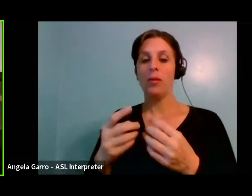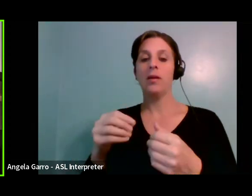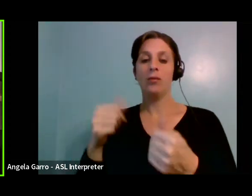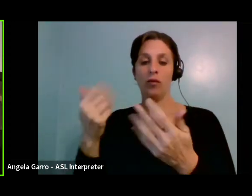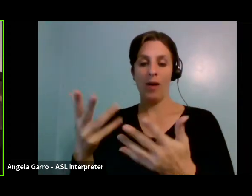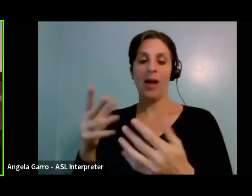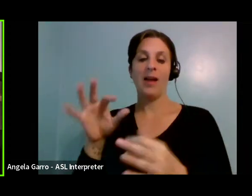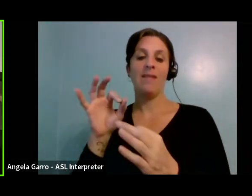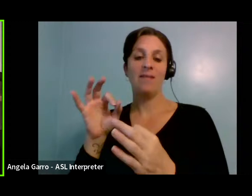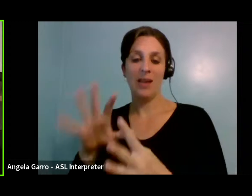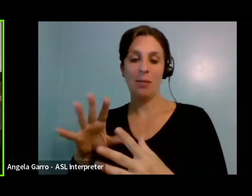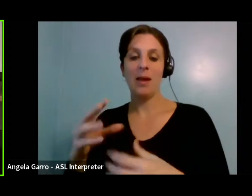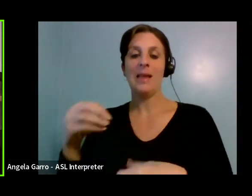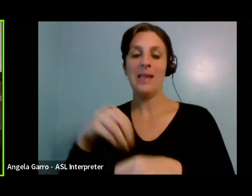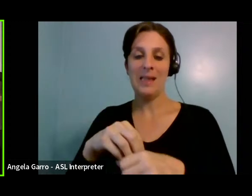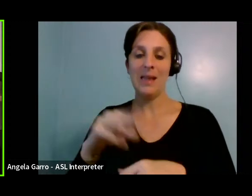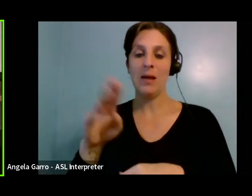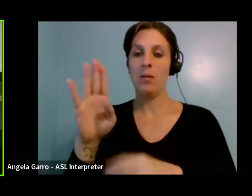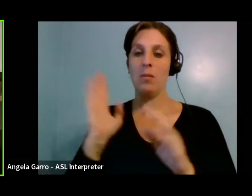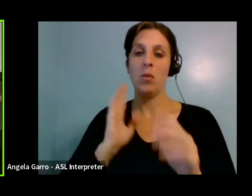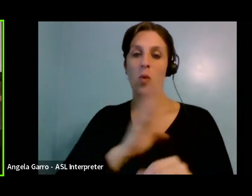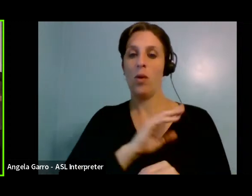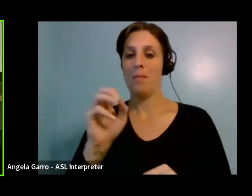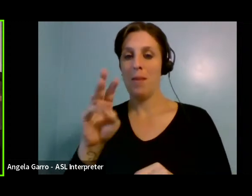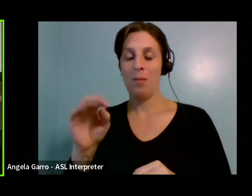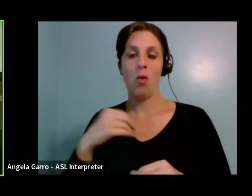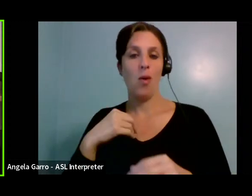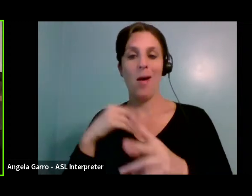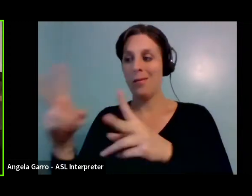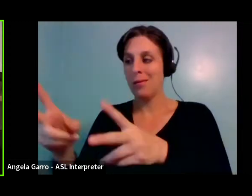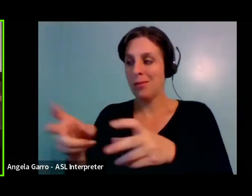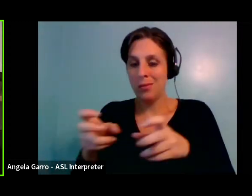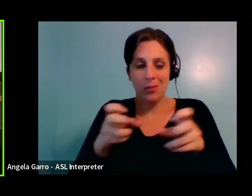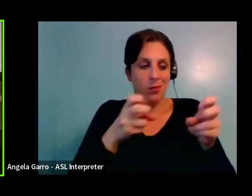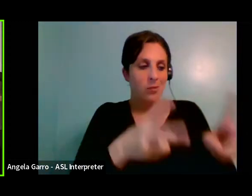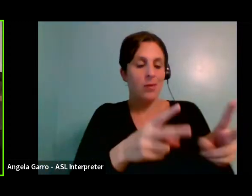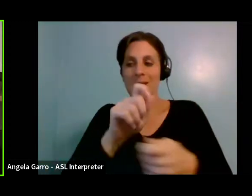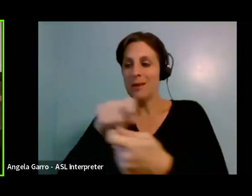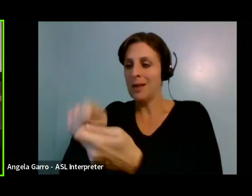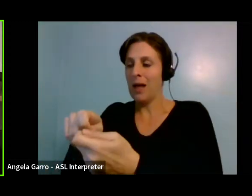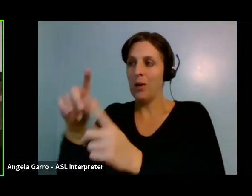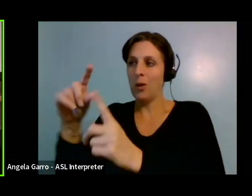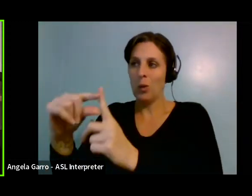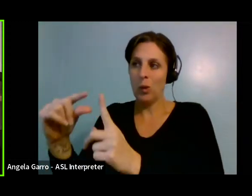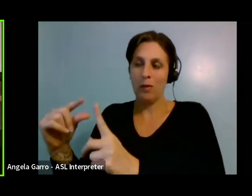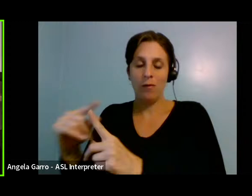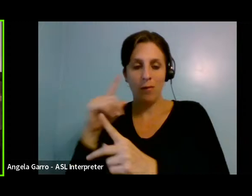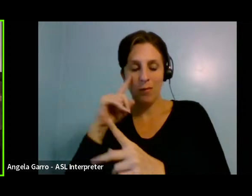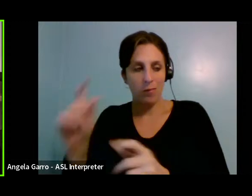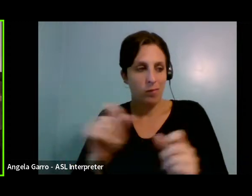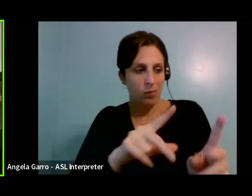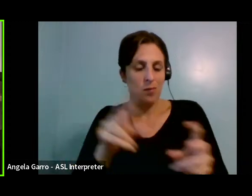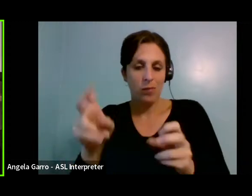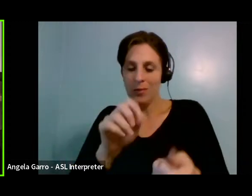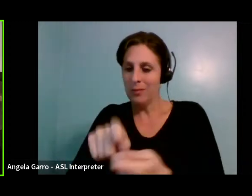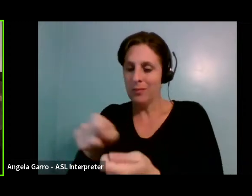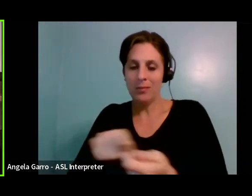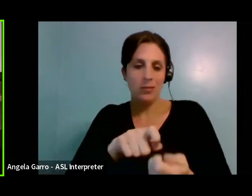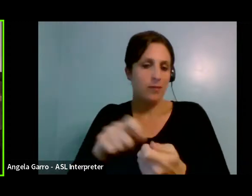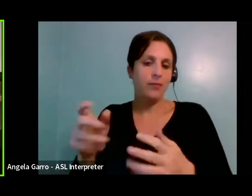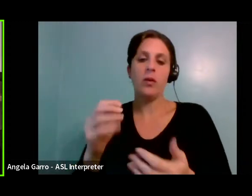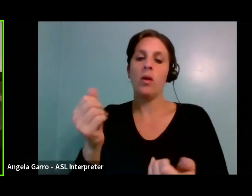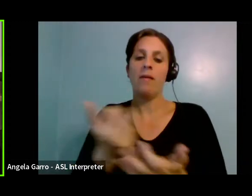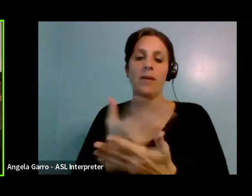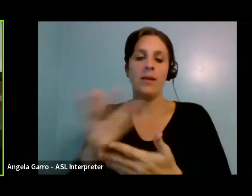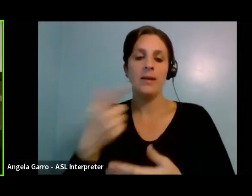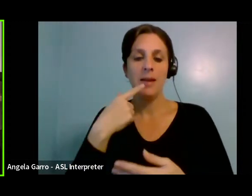the board memo. I cut and pasted word for word what they had to say. So just to give some fidelity to their